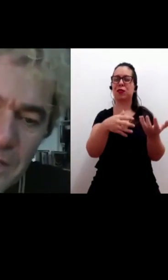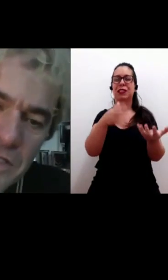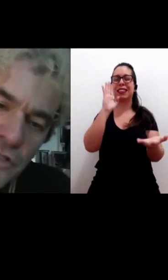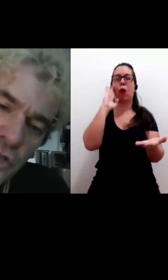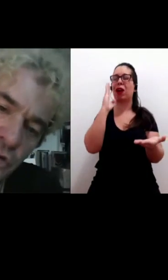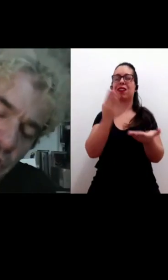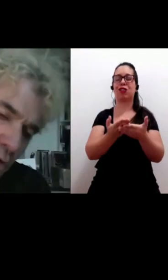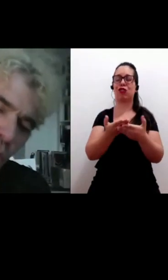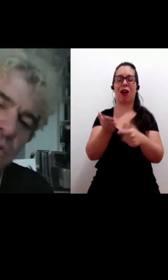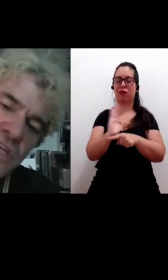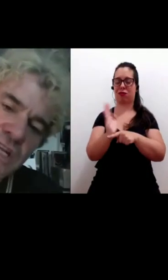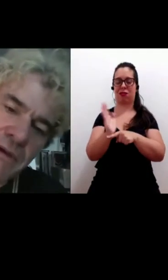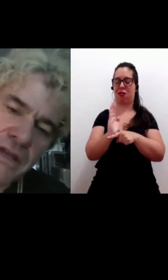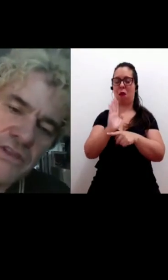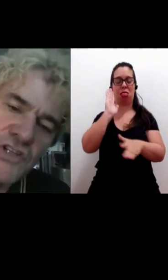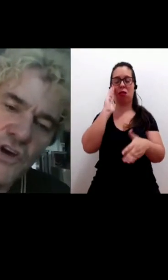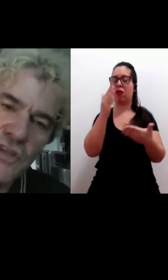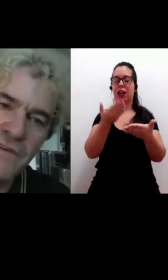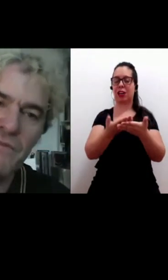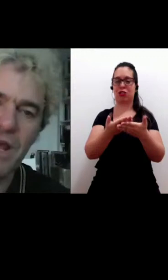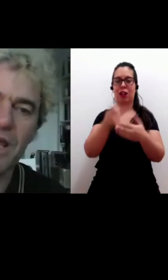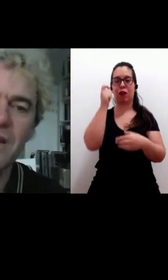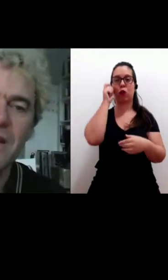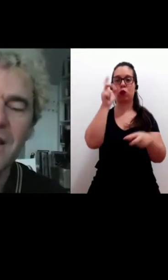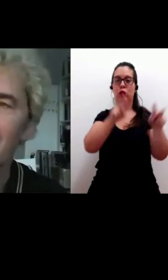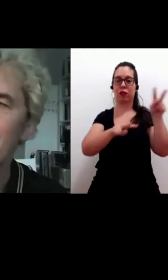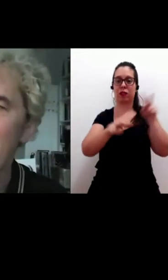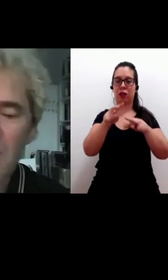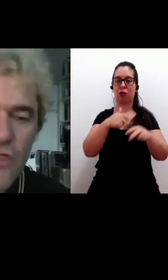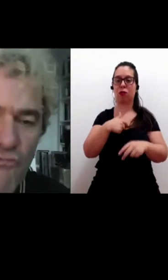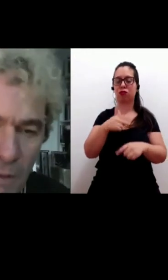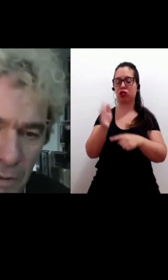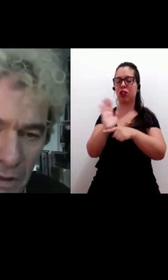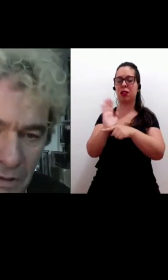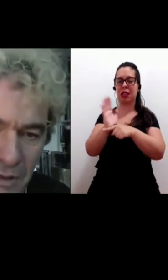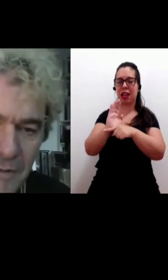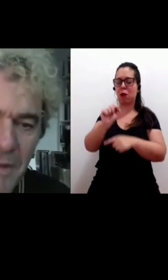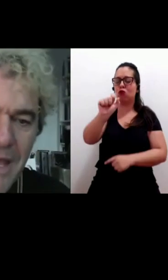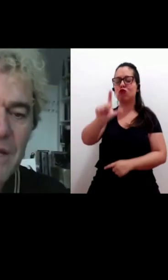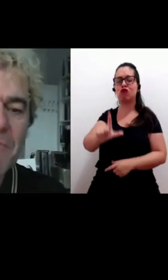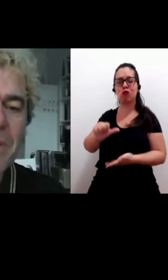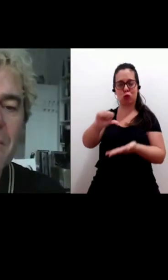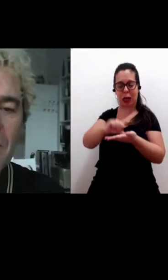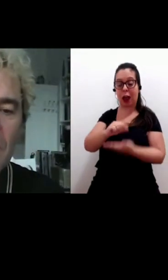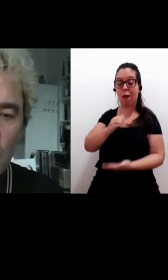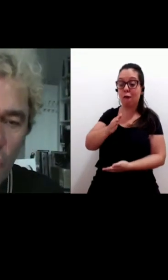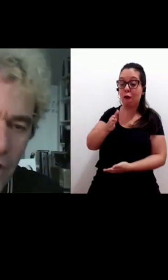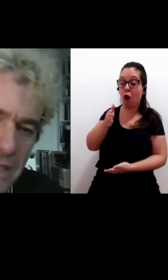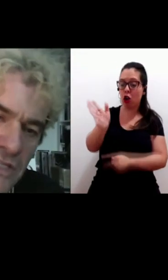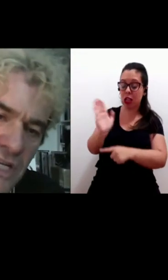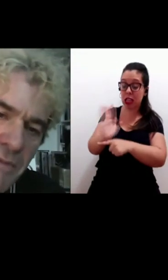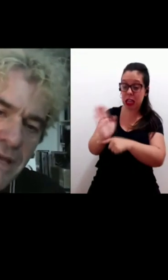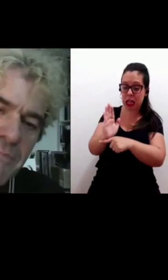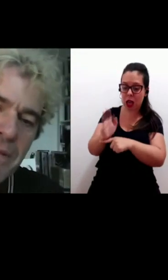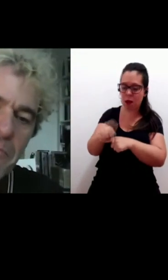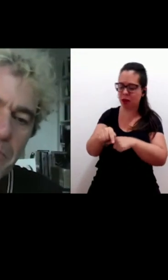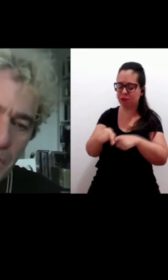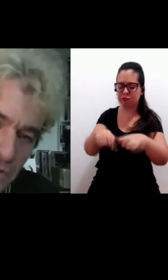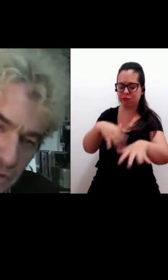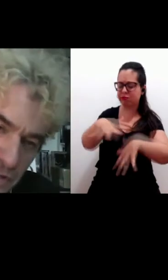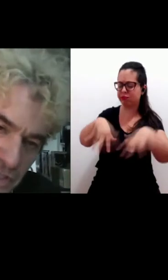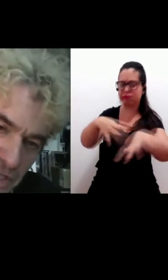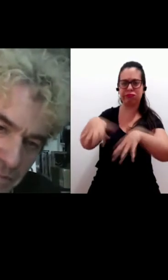we went to an old cinema in the south of Iran, and in the rubble, it had been destroyed. The cinema had